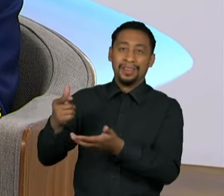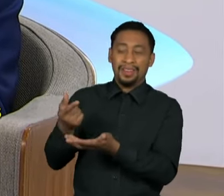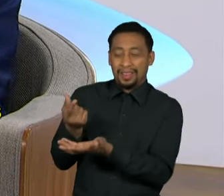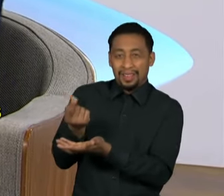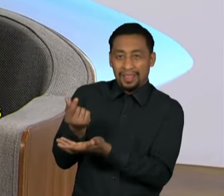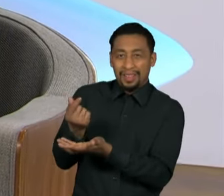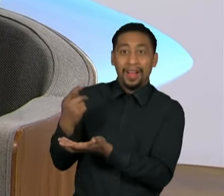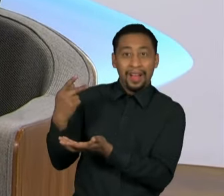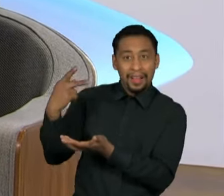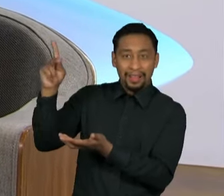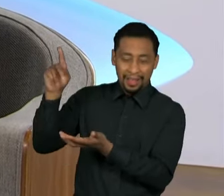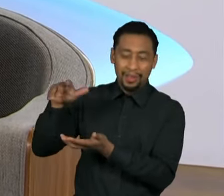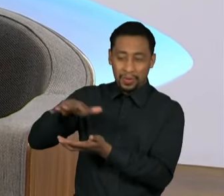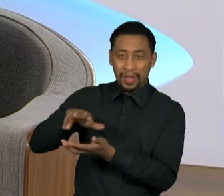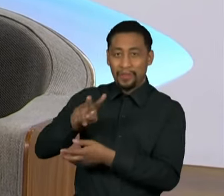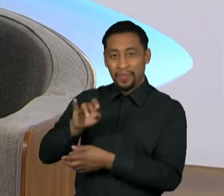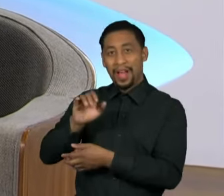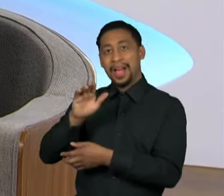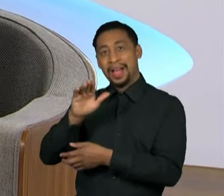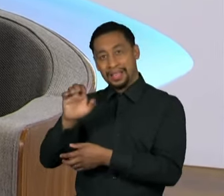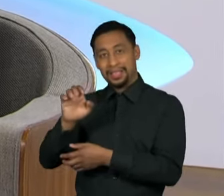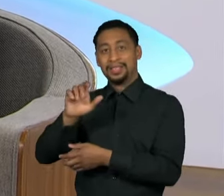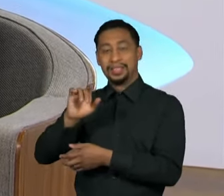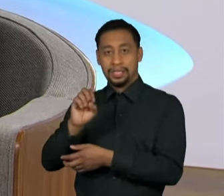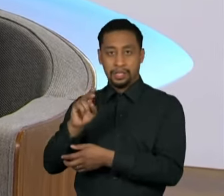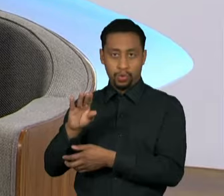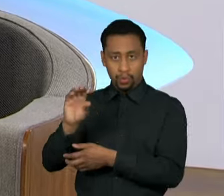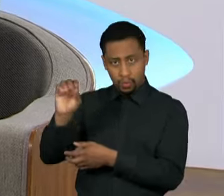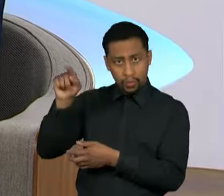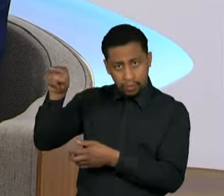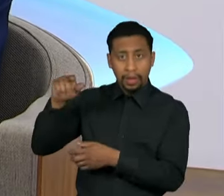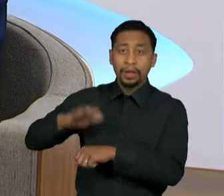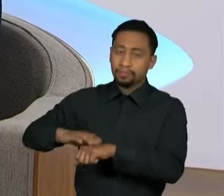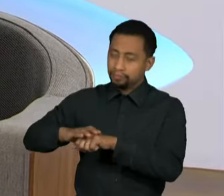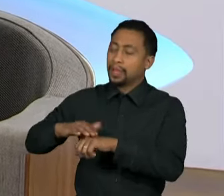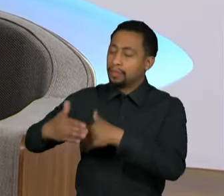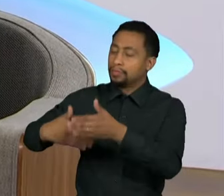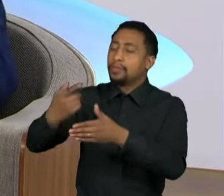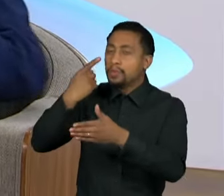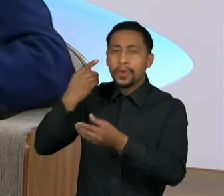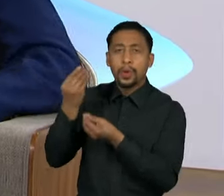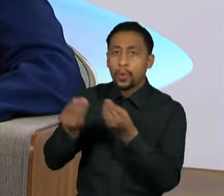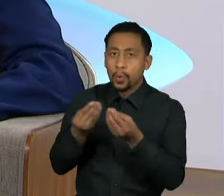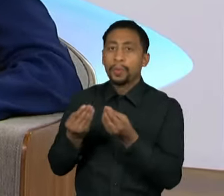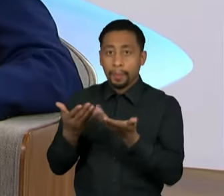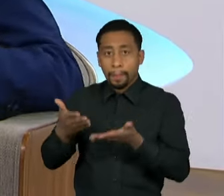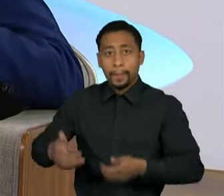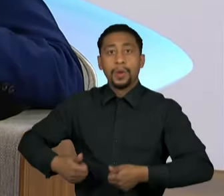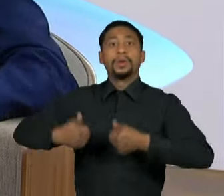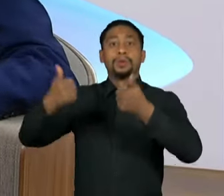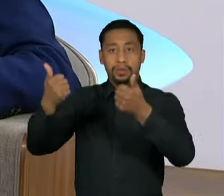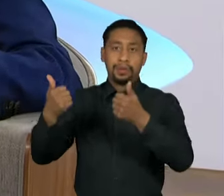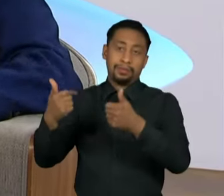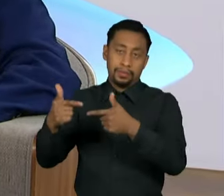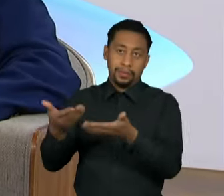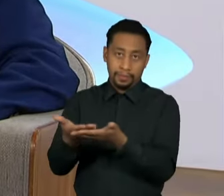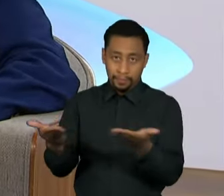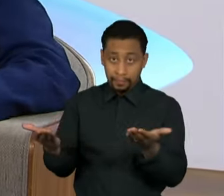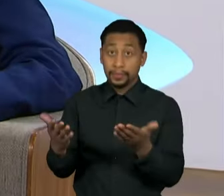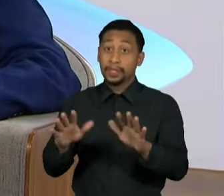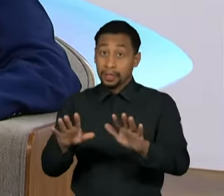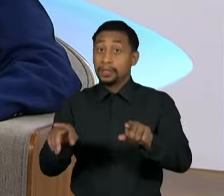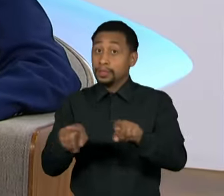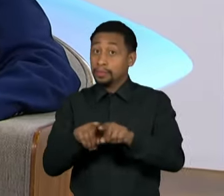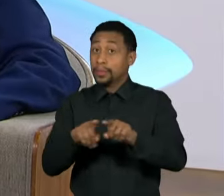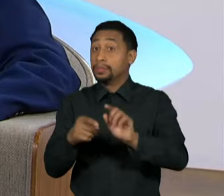venture capitalists know best about how to direct and how to apply these tools. That should be a question